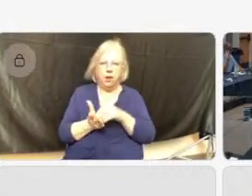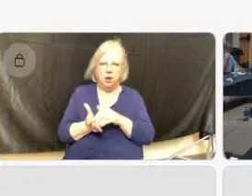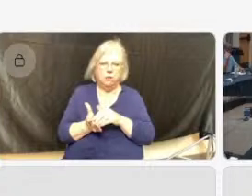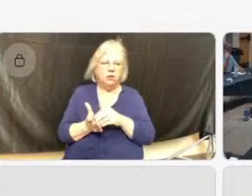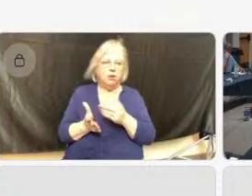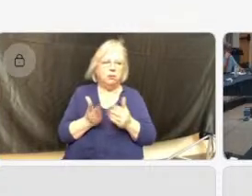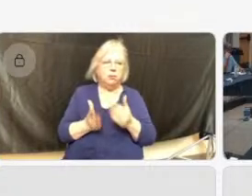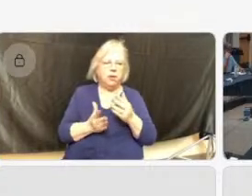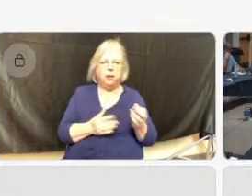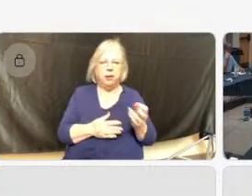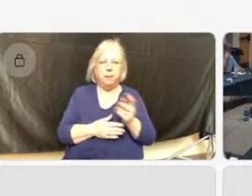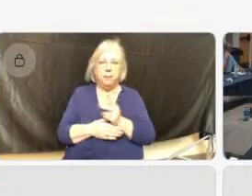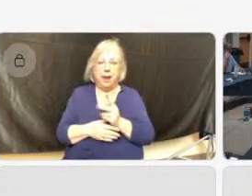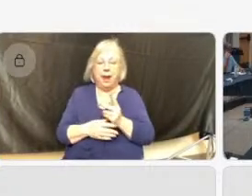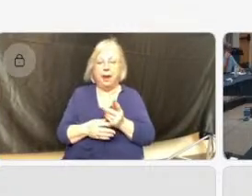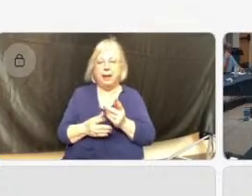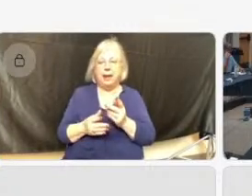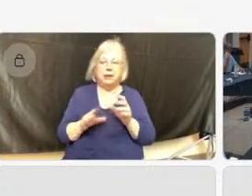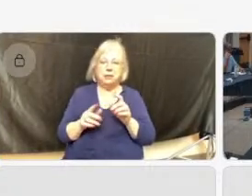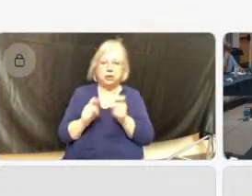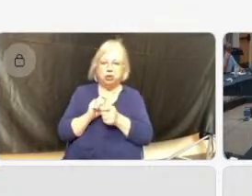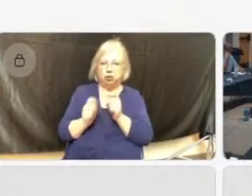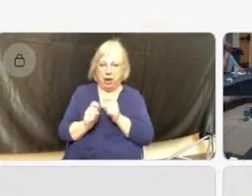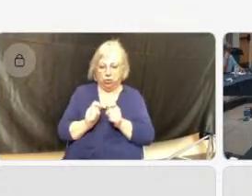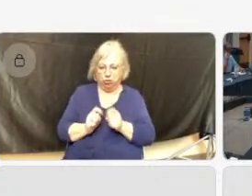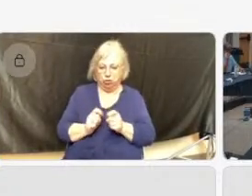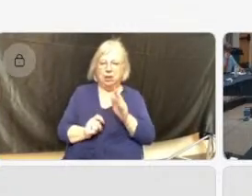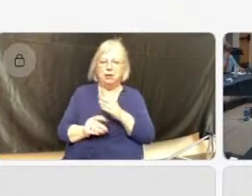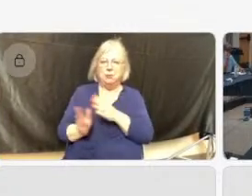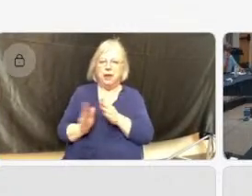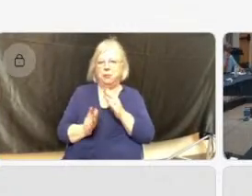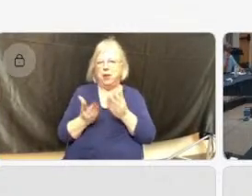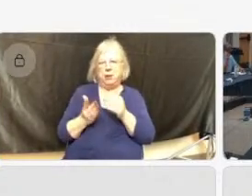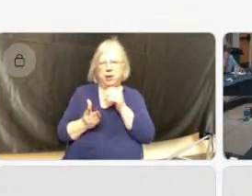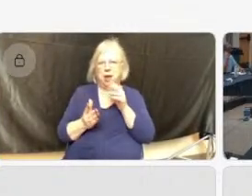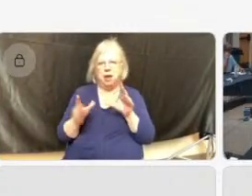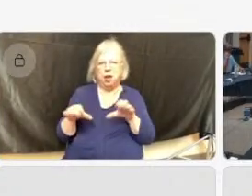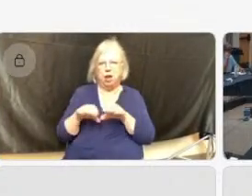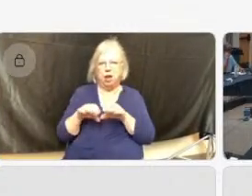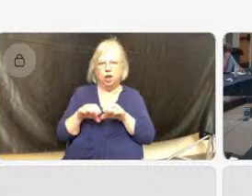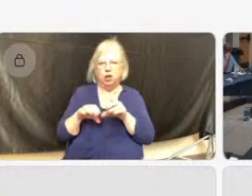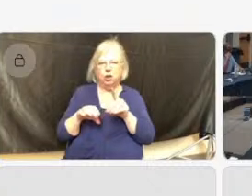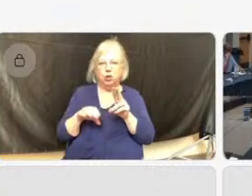maybe and maybe redo his plans, maybe not a duplex, but just to